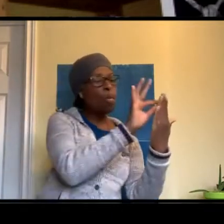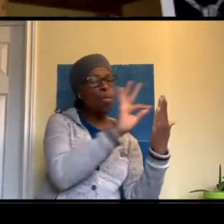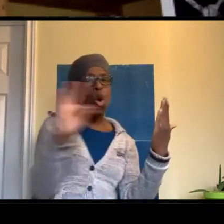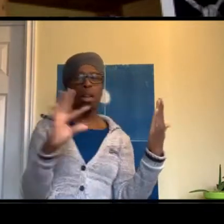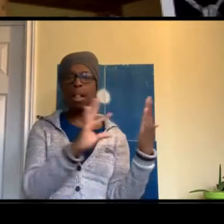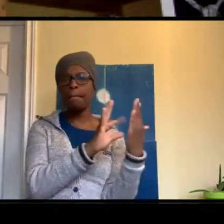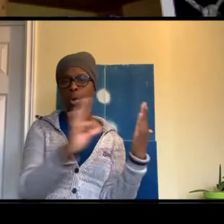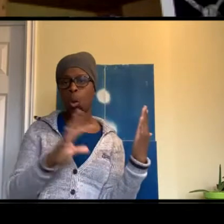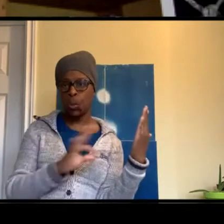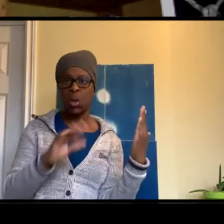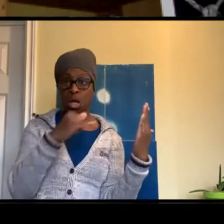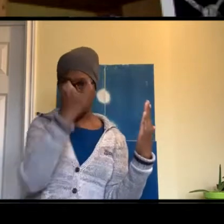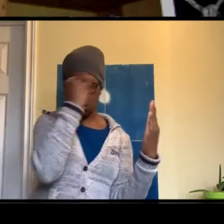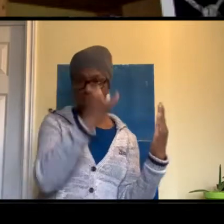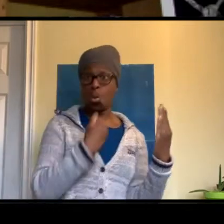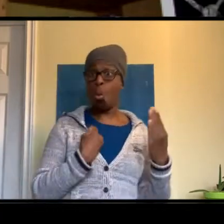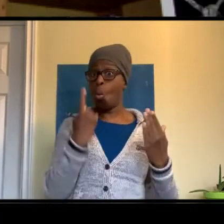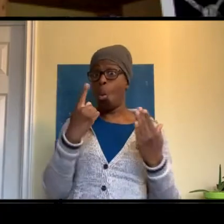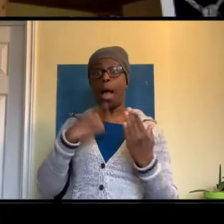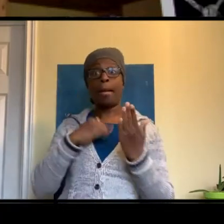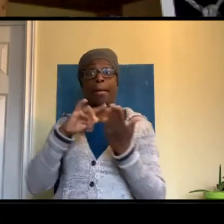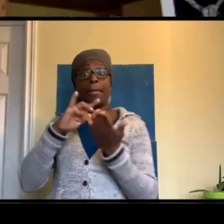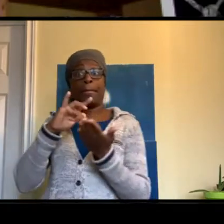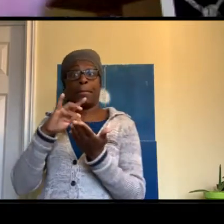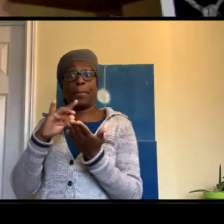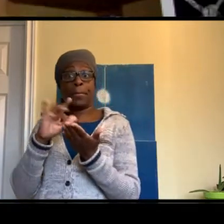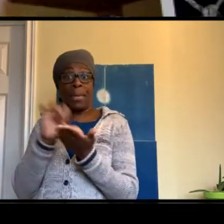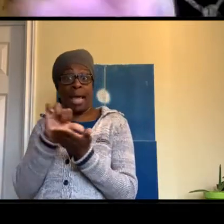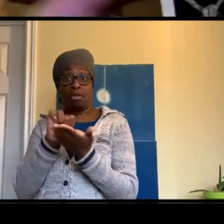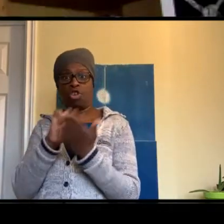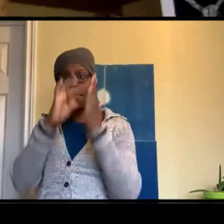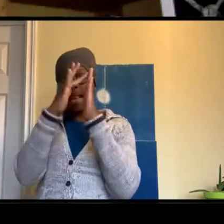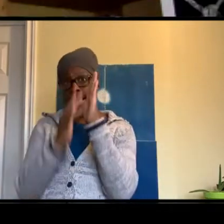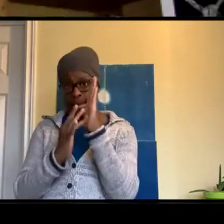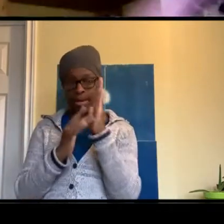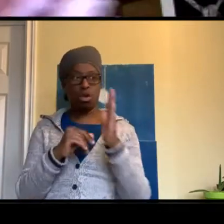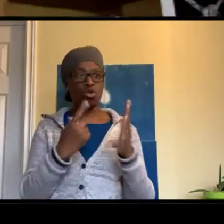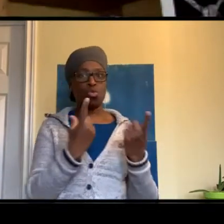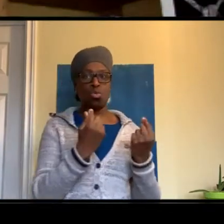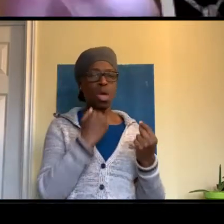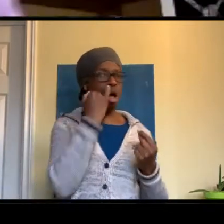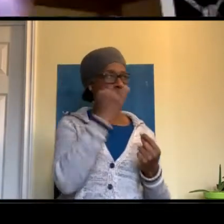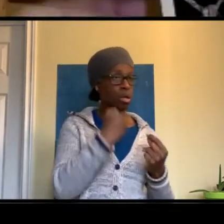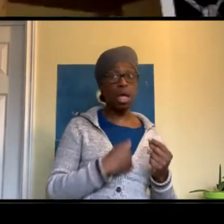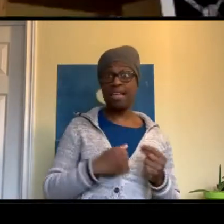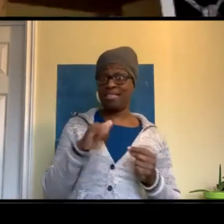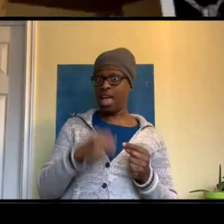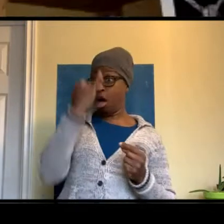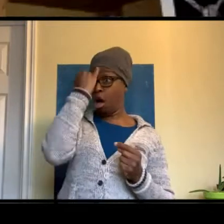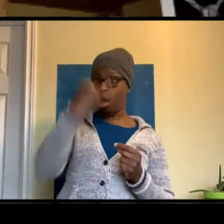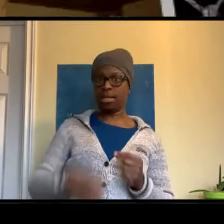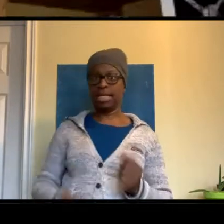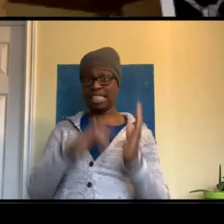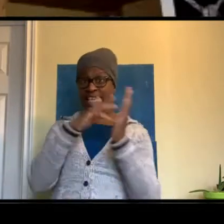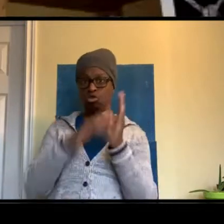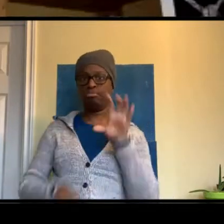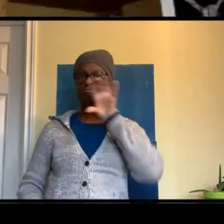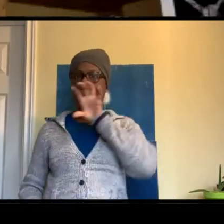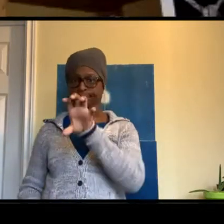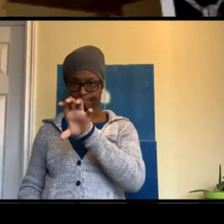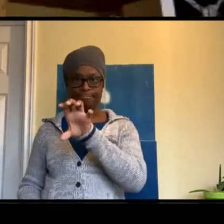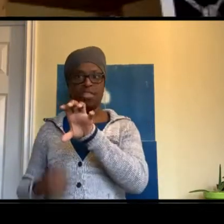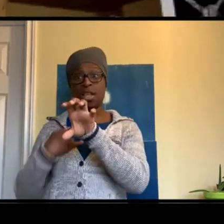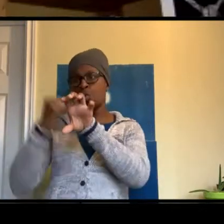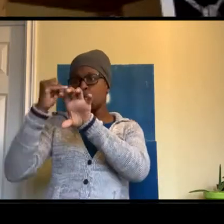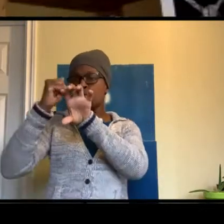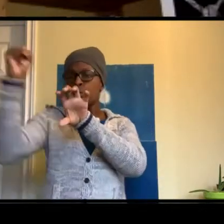you've got like your project written in a big circle in the middle of the page, and then you've got all these arms coming out from it with the different pieces and the different elements.